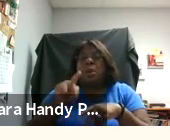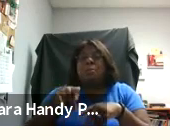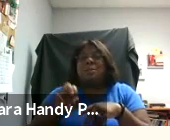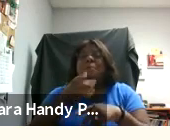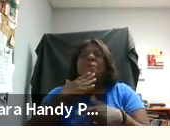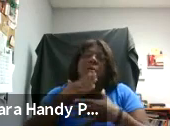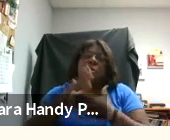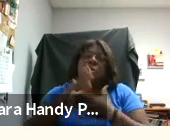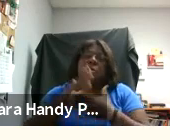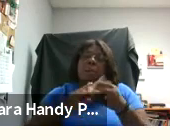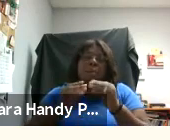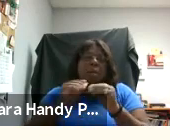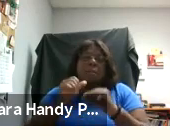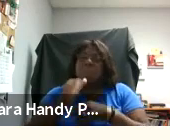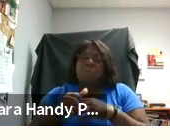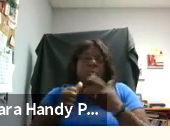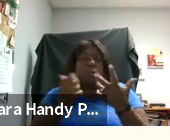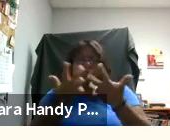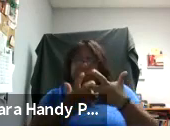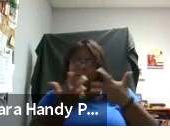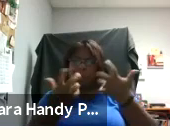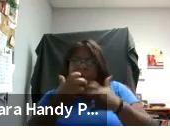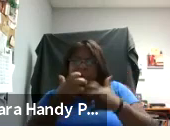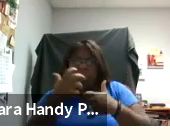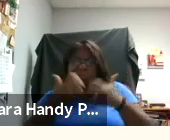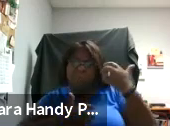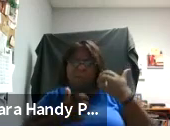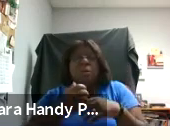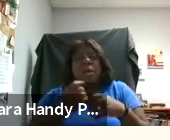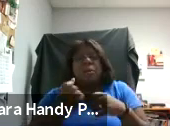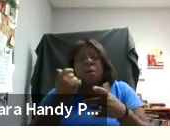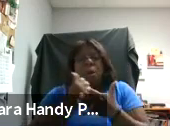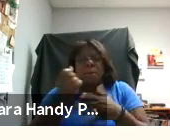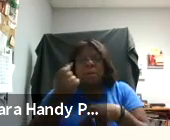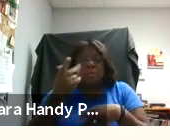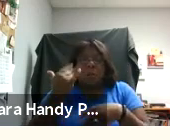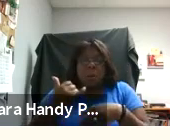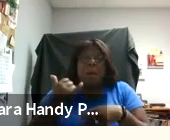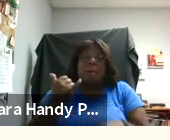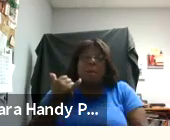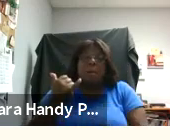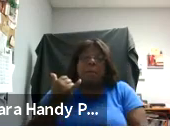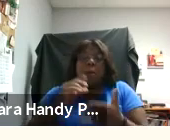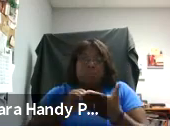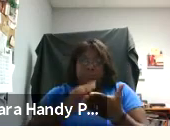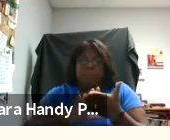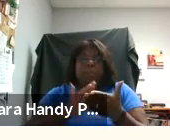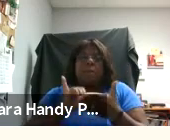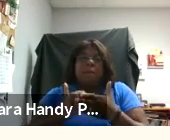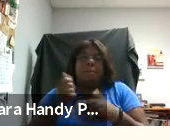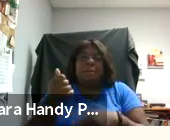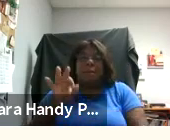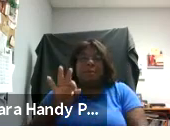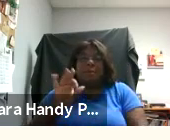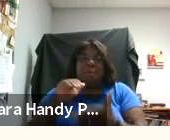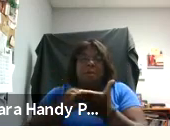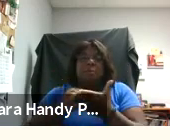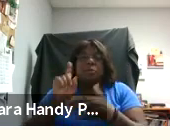numbers didn't work out, and I think you're gonna help me understand why. I will note that 19,000 should